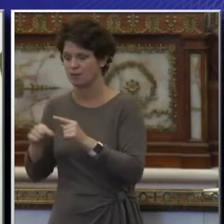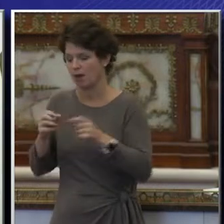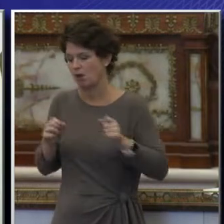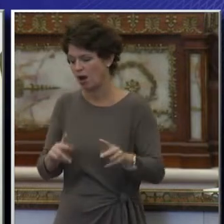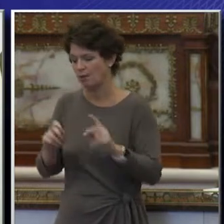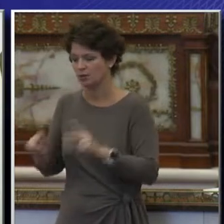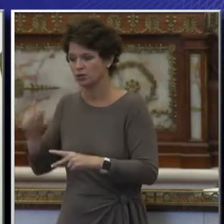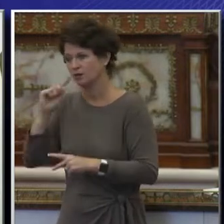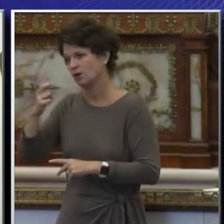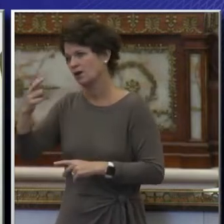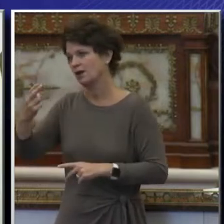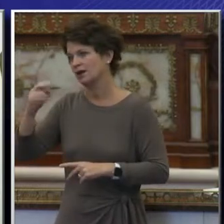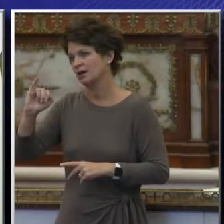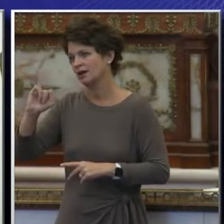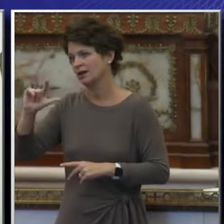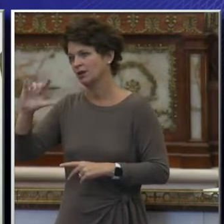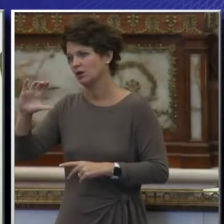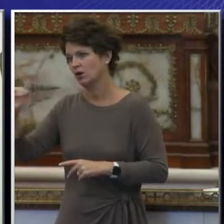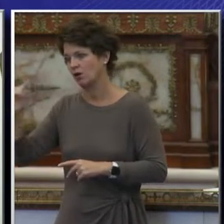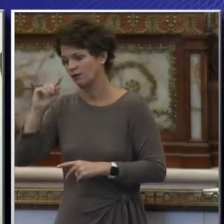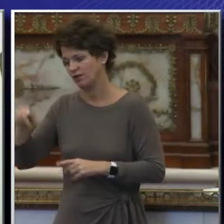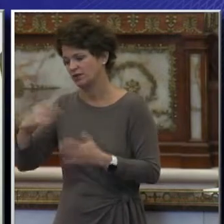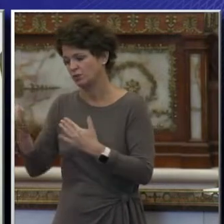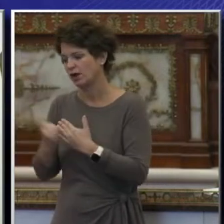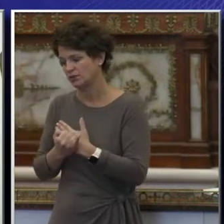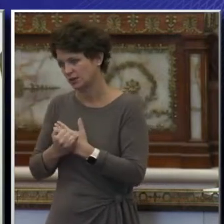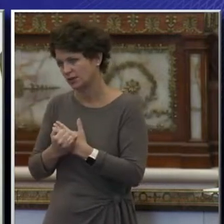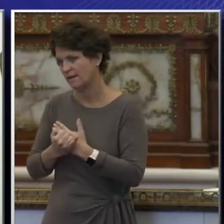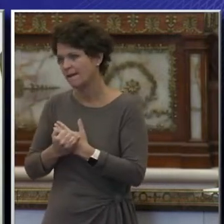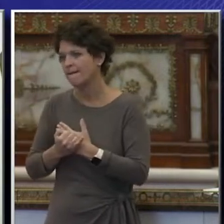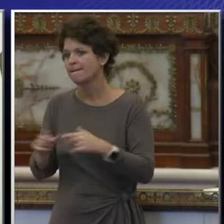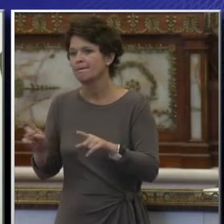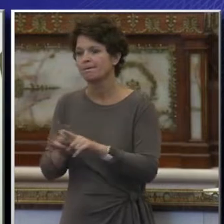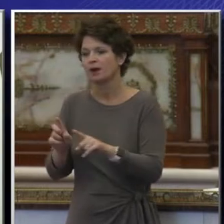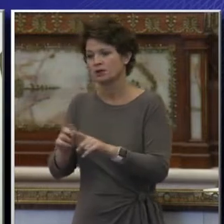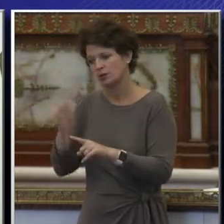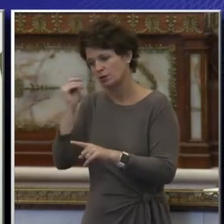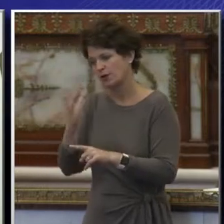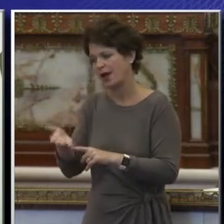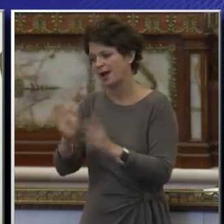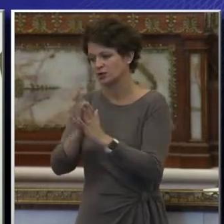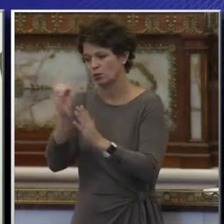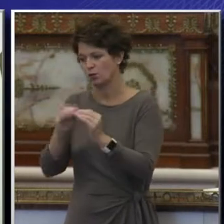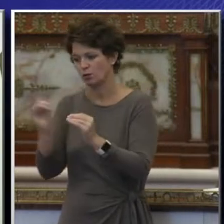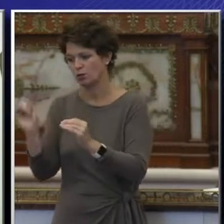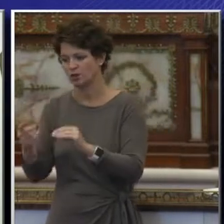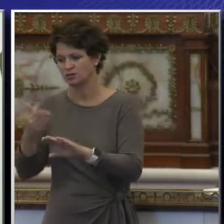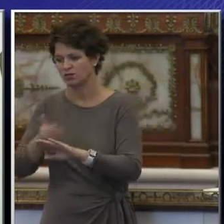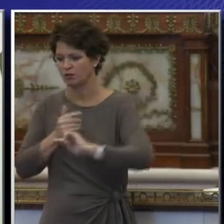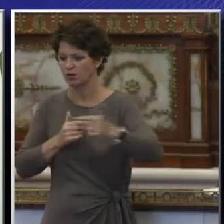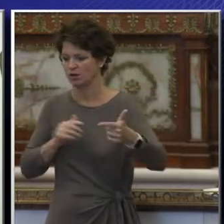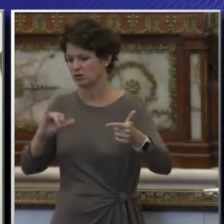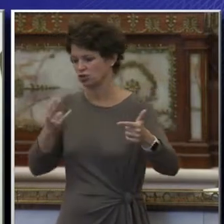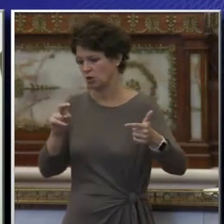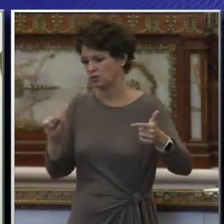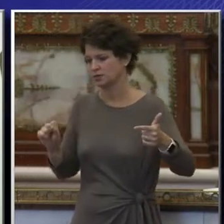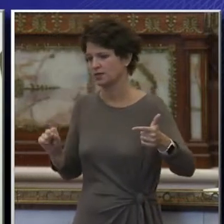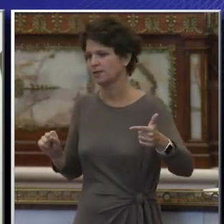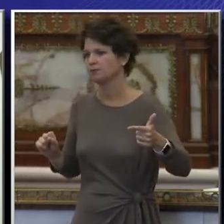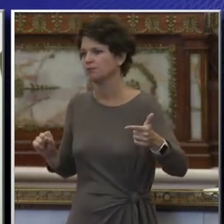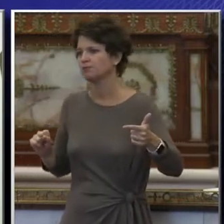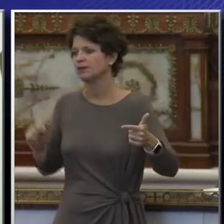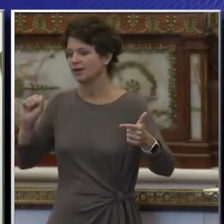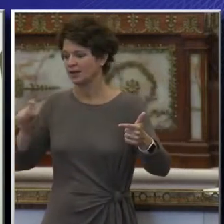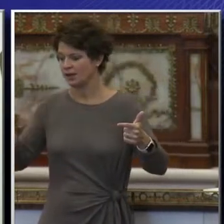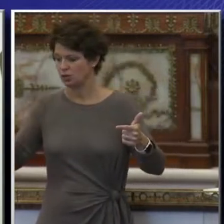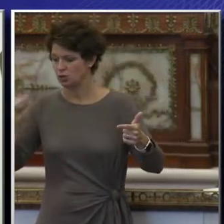for Hilco for this project. And then I'll just ask one more question before I bring in Councilmember Jones. Can